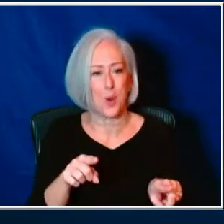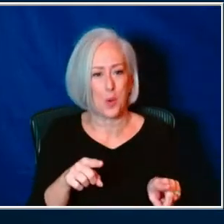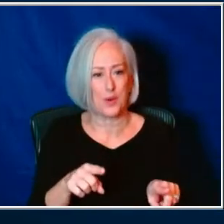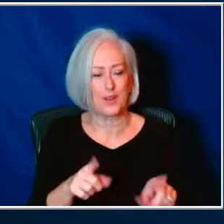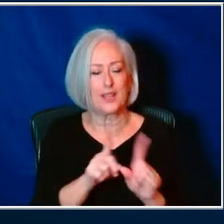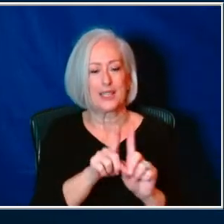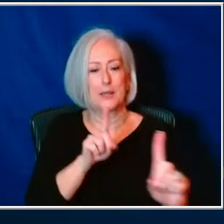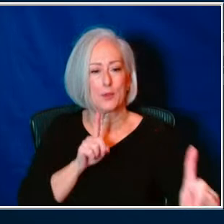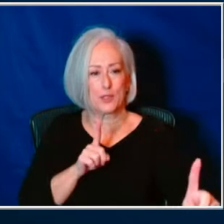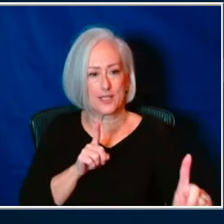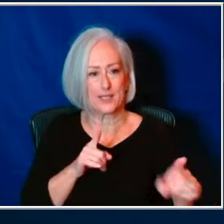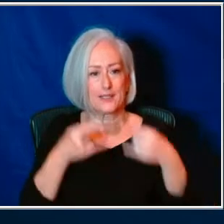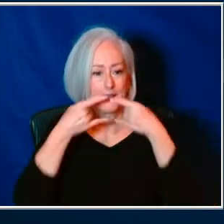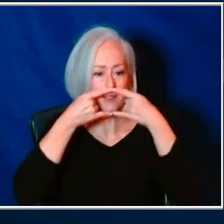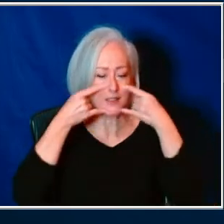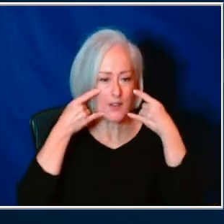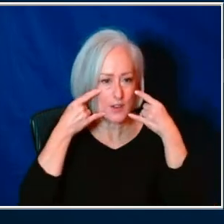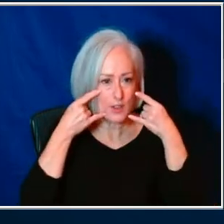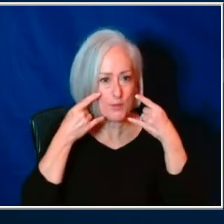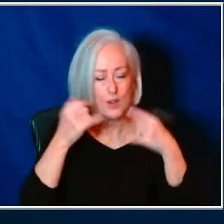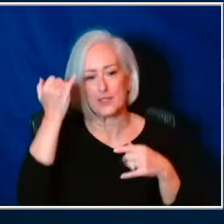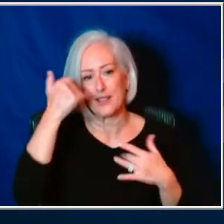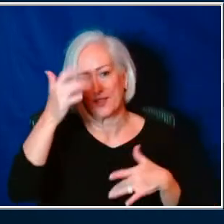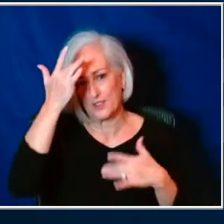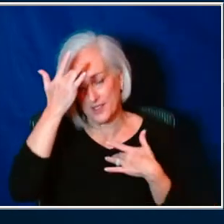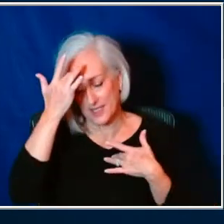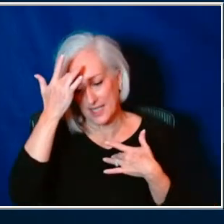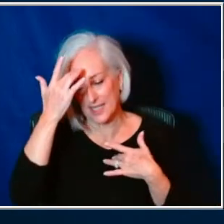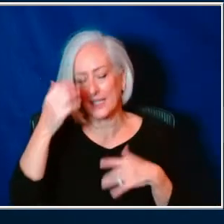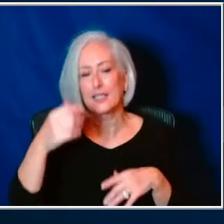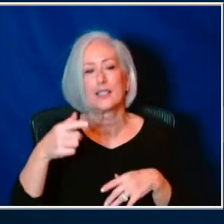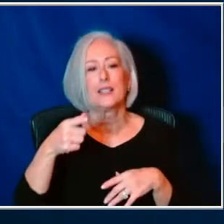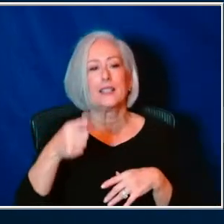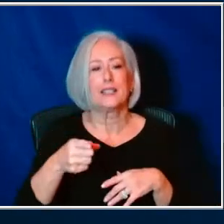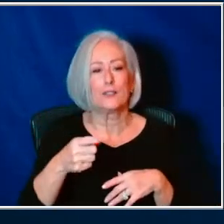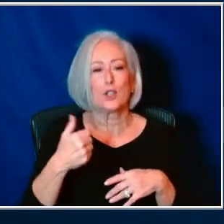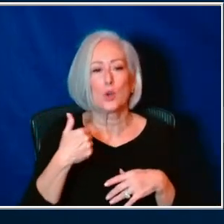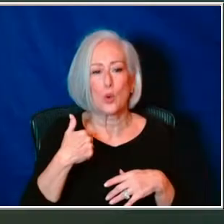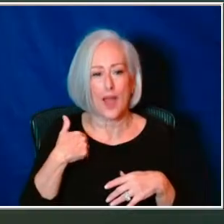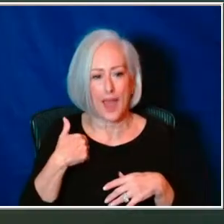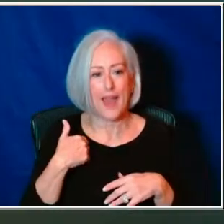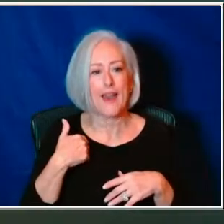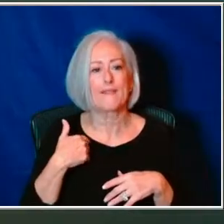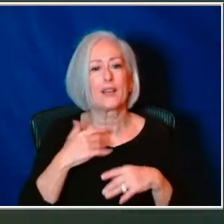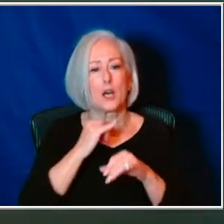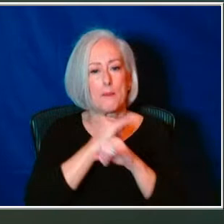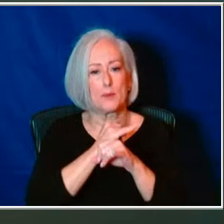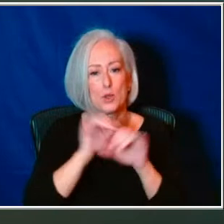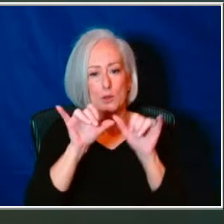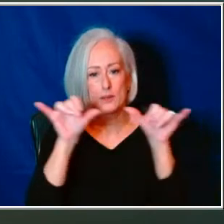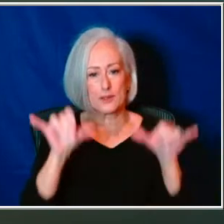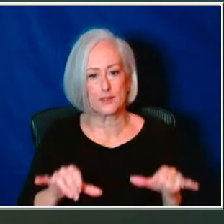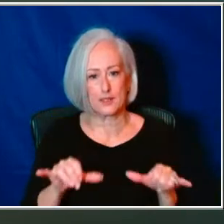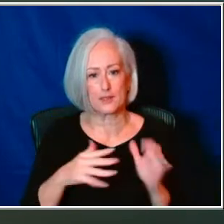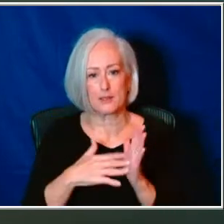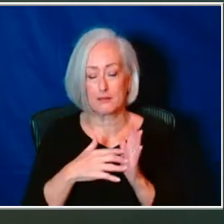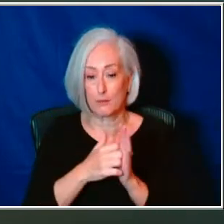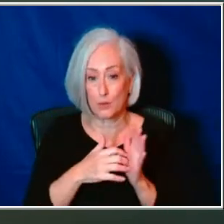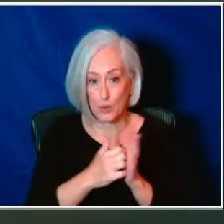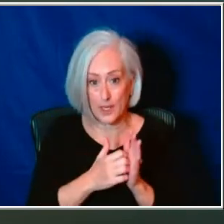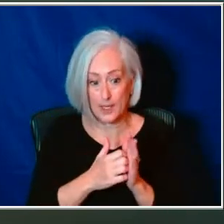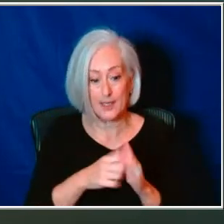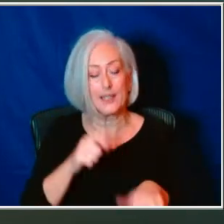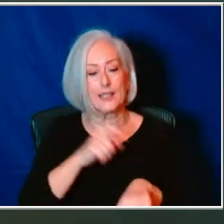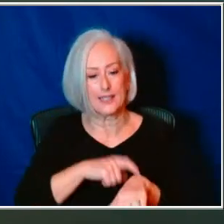cover your mouth, wear a mask when you're sick or you're going outside. If you're one of those immunocompromised or patients at risk, I think it's probably time to take